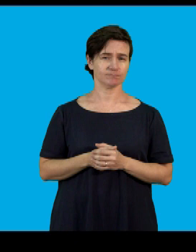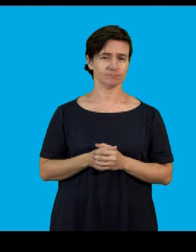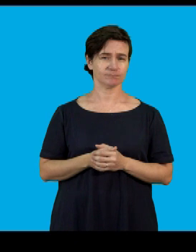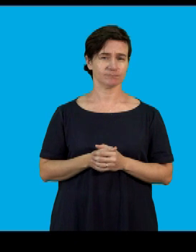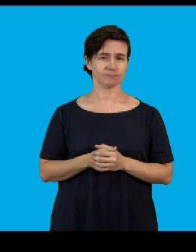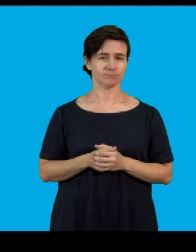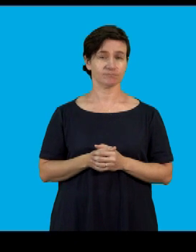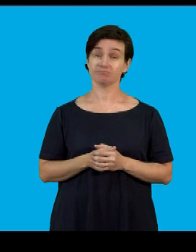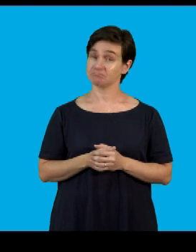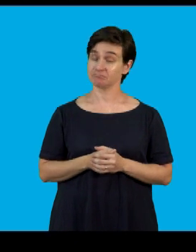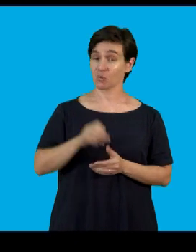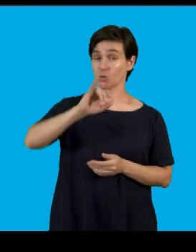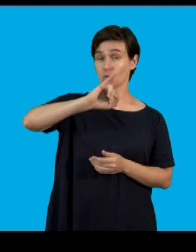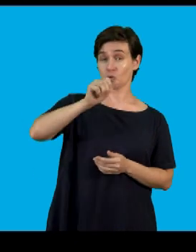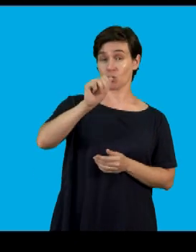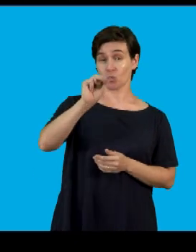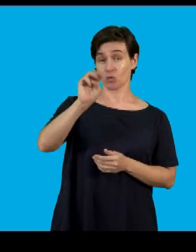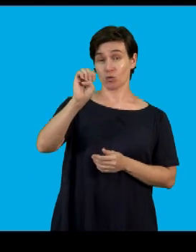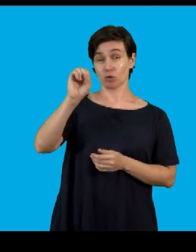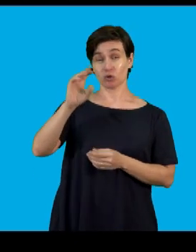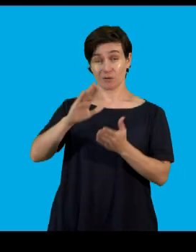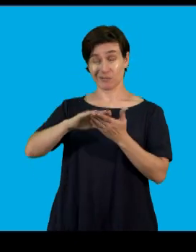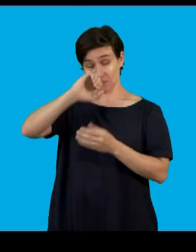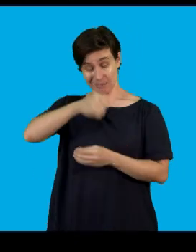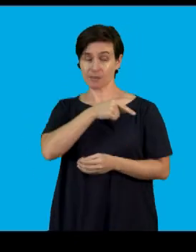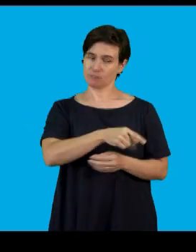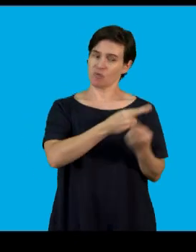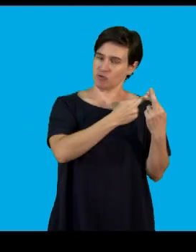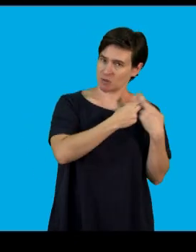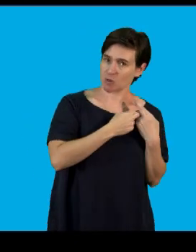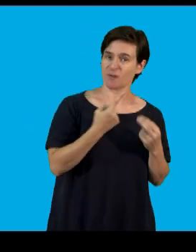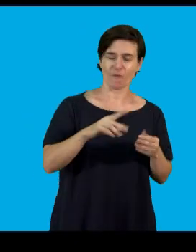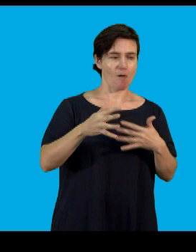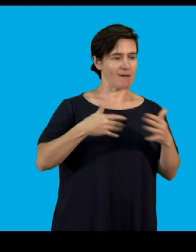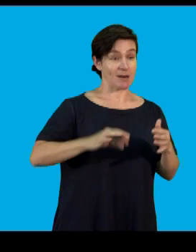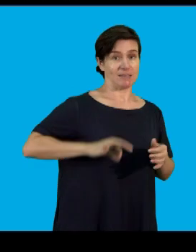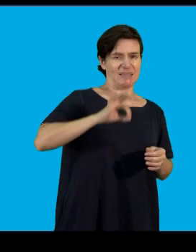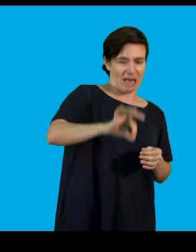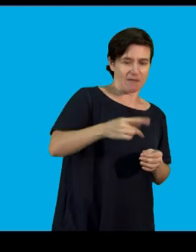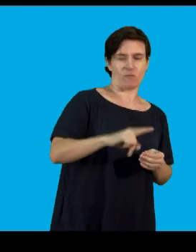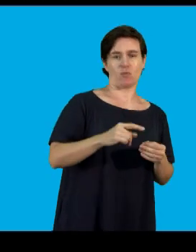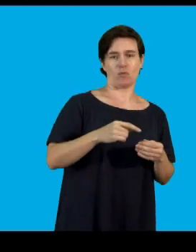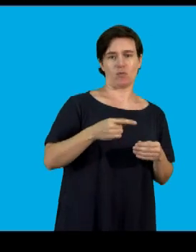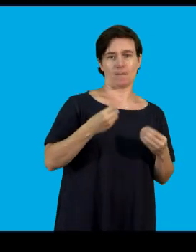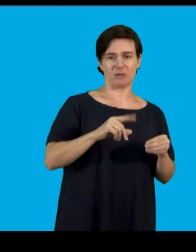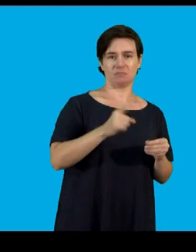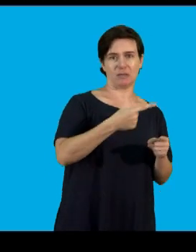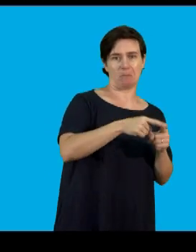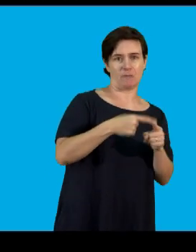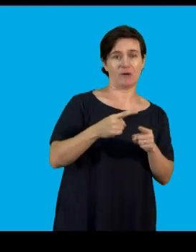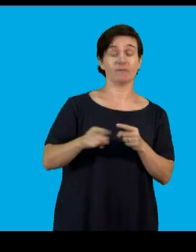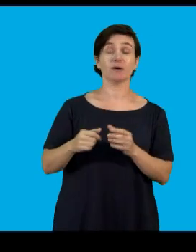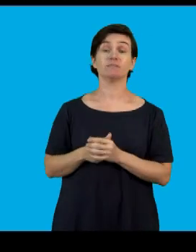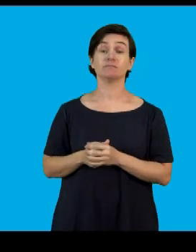4.1.2? All right, James and Sons, liable for the debts of the business. All right, there is the answer.